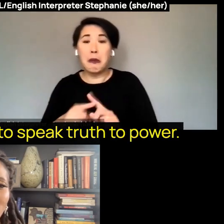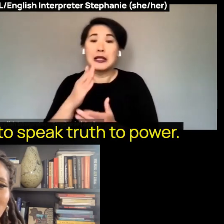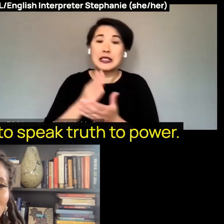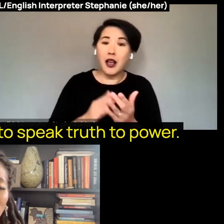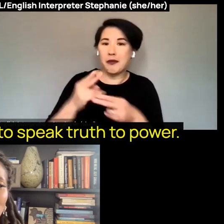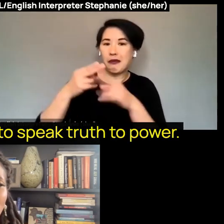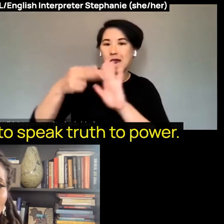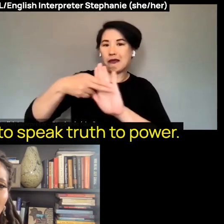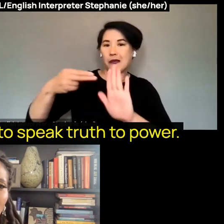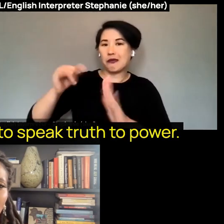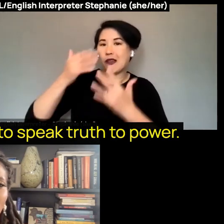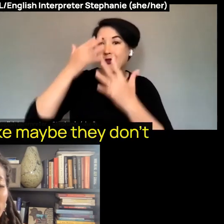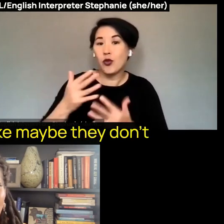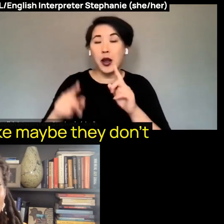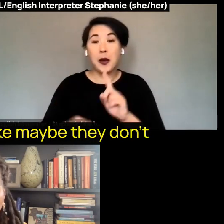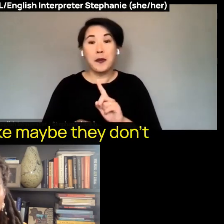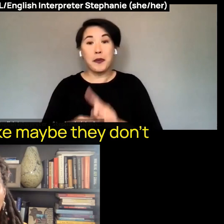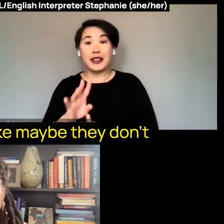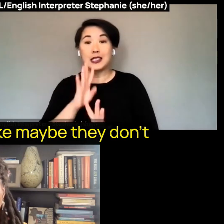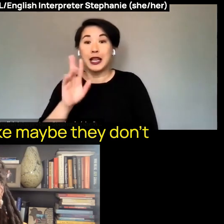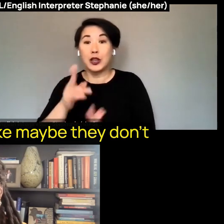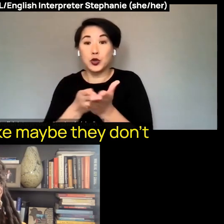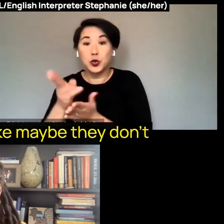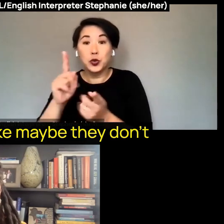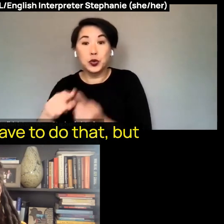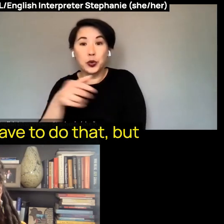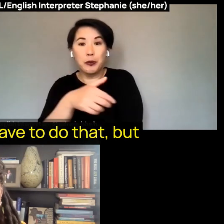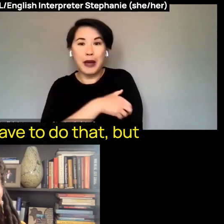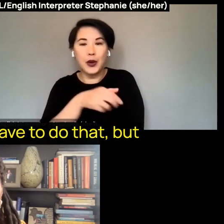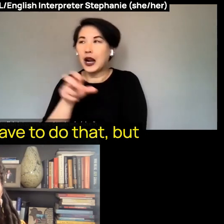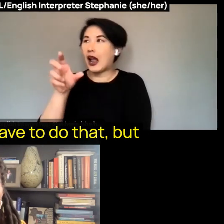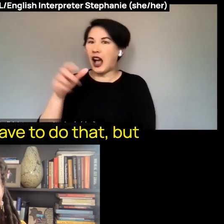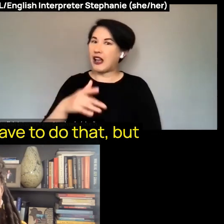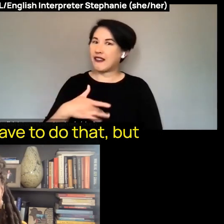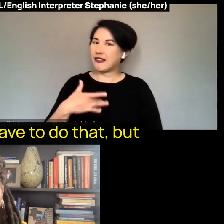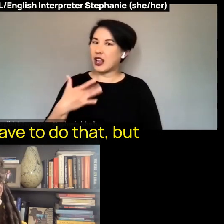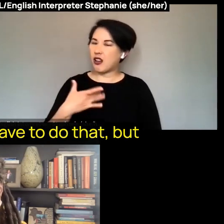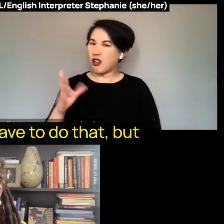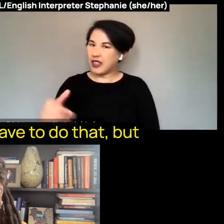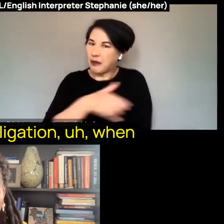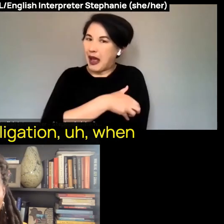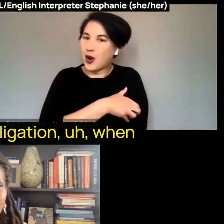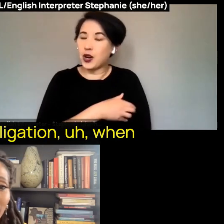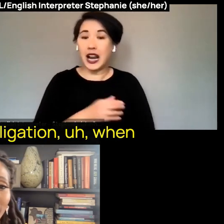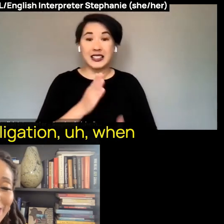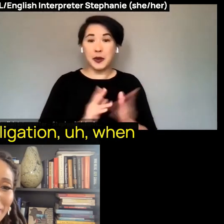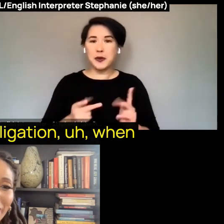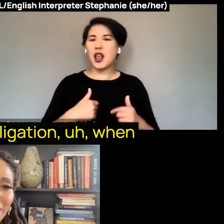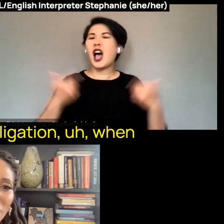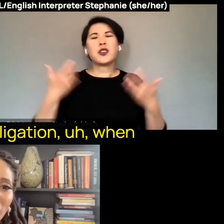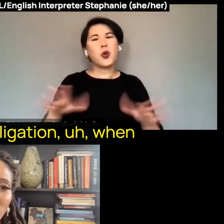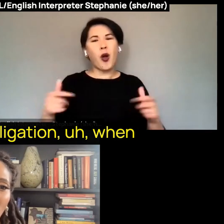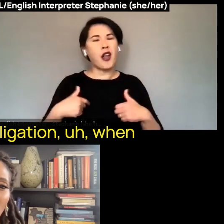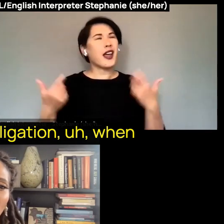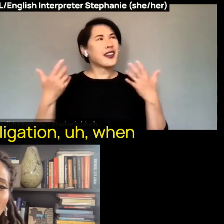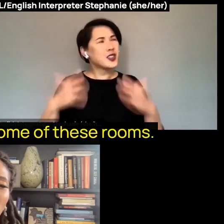be able to speak truth to power. And some people feel like maybe they don't feel like they want to have to do that. But I feel like there's an